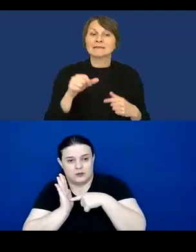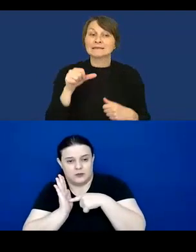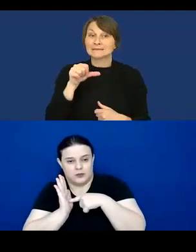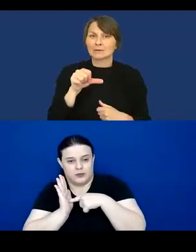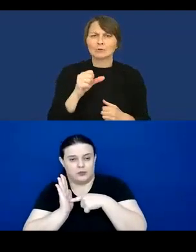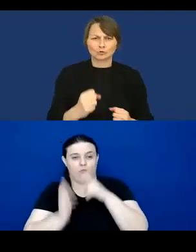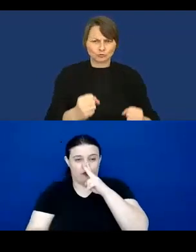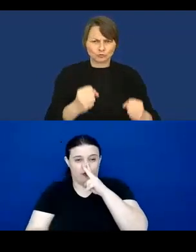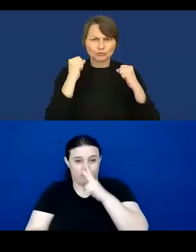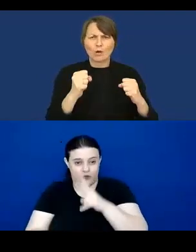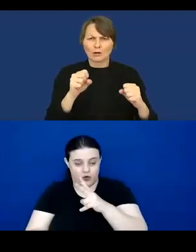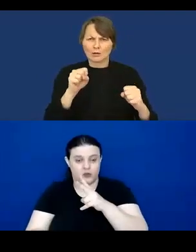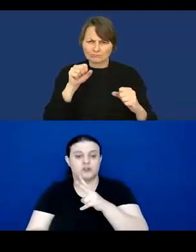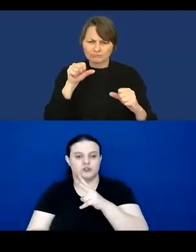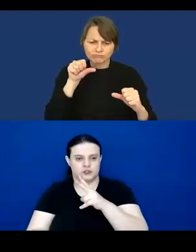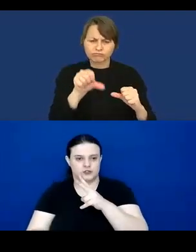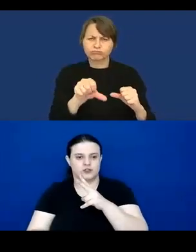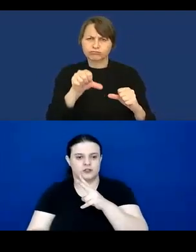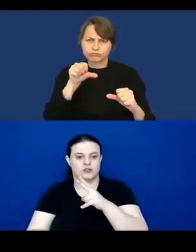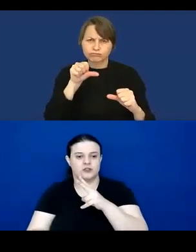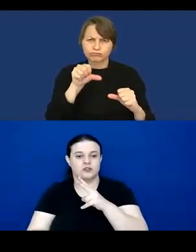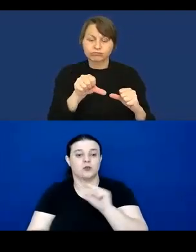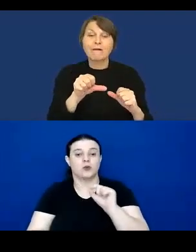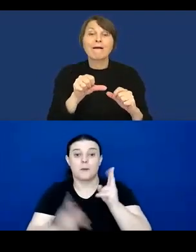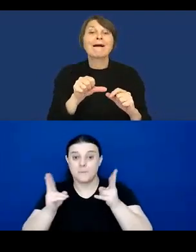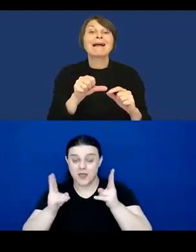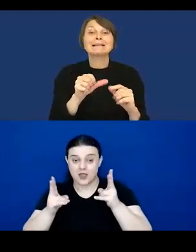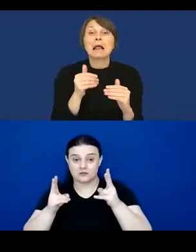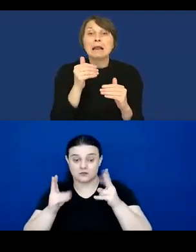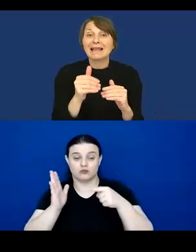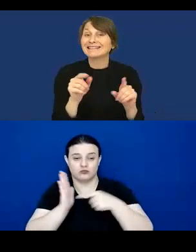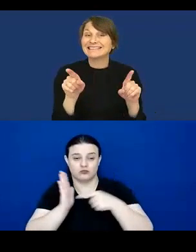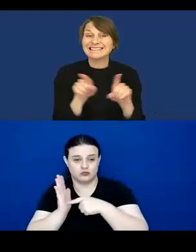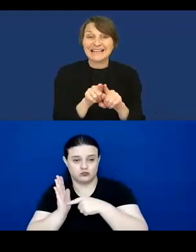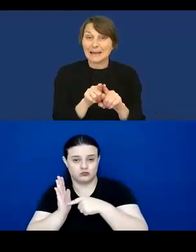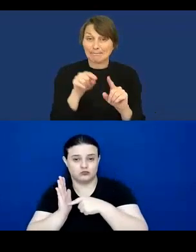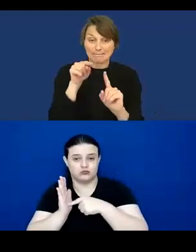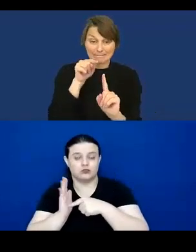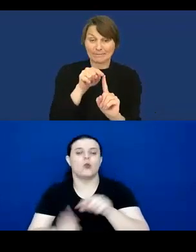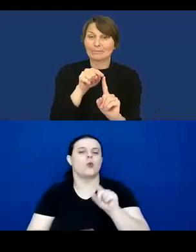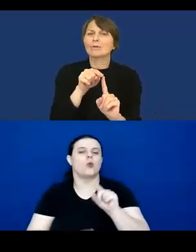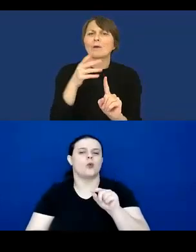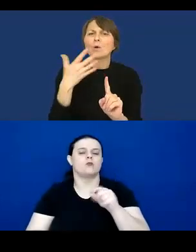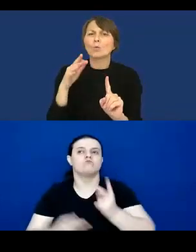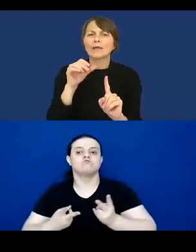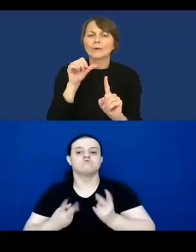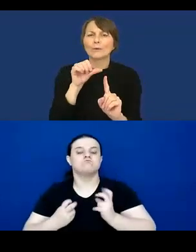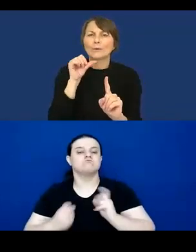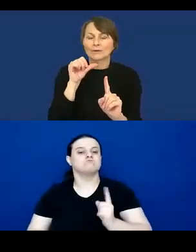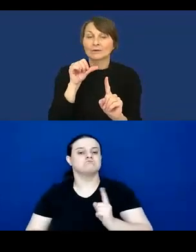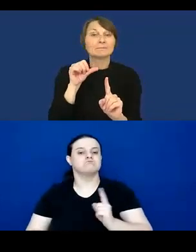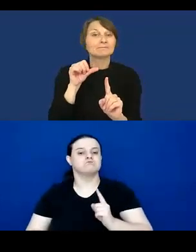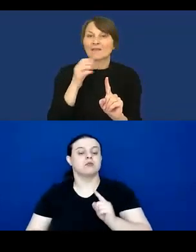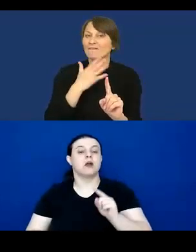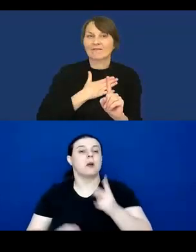and then later at the same location a weak one, that's not perceived as such. What you will